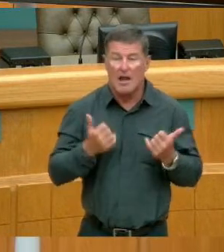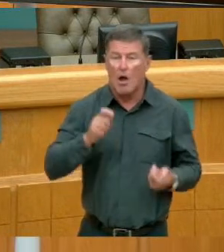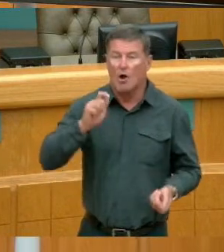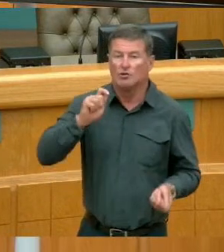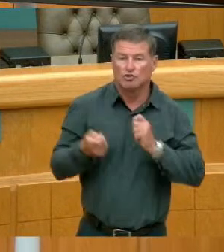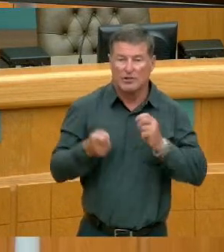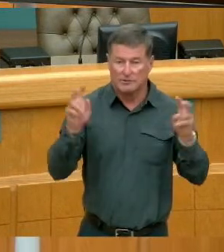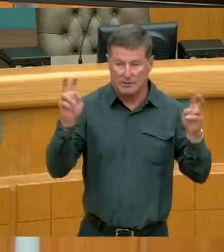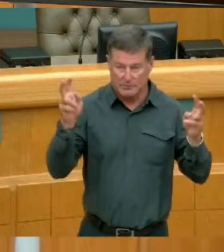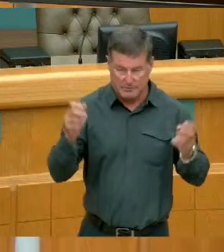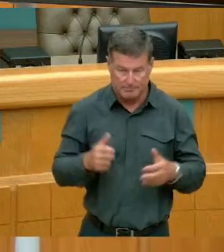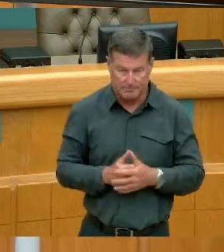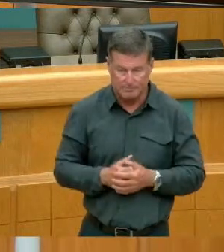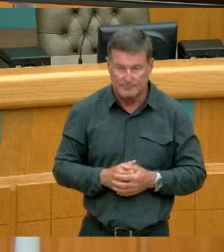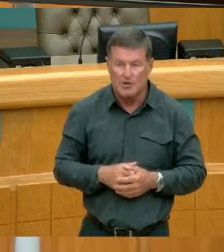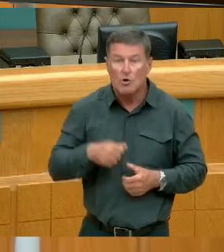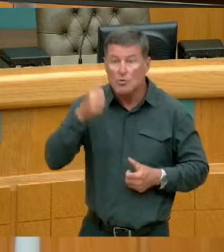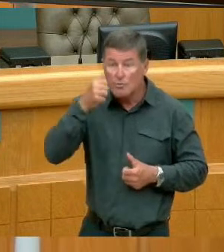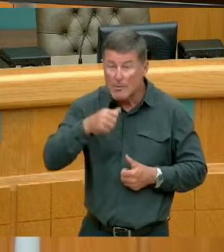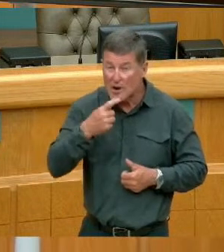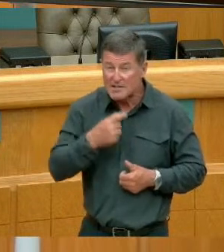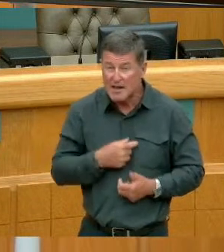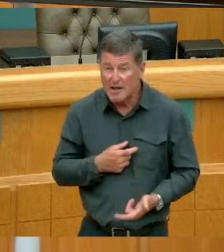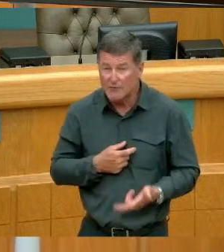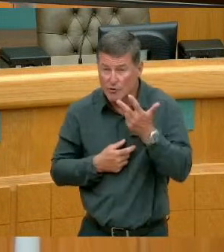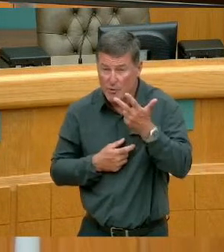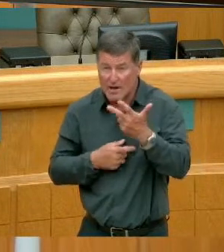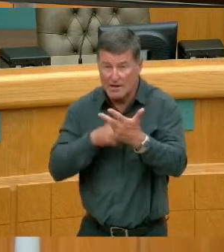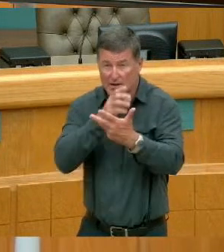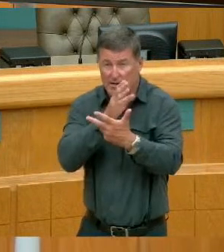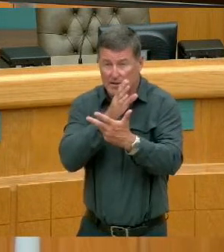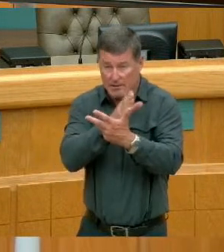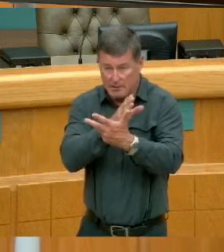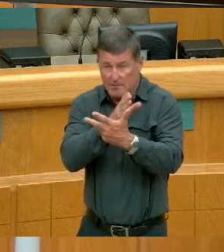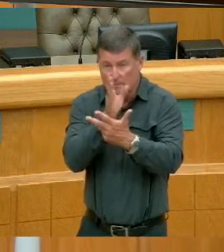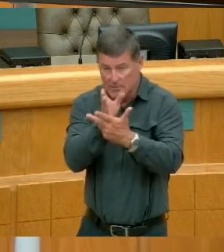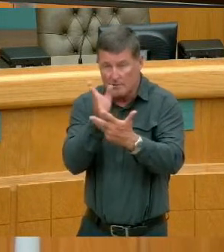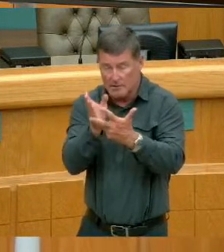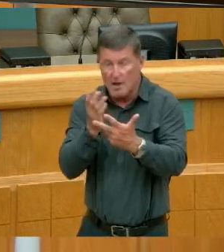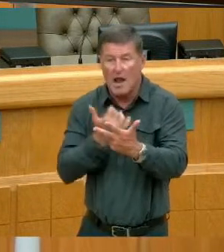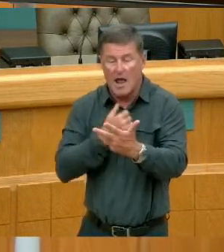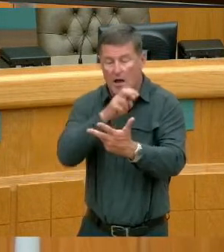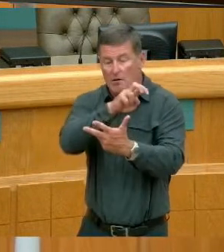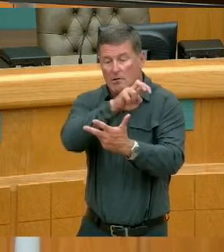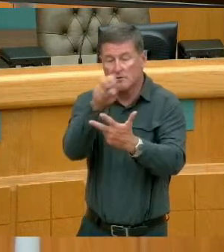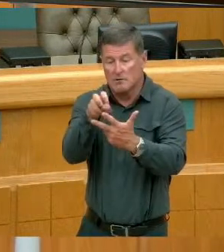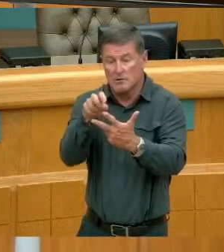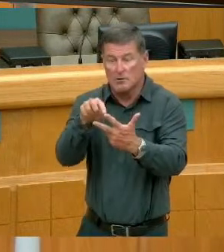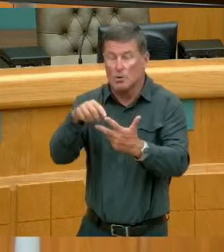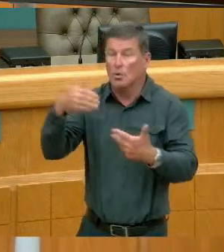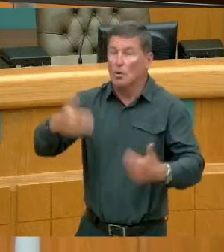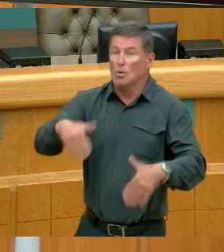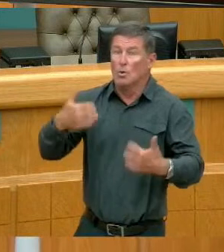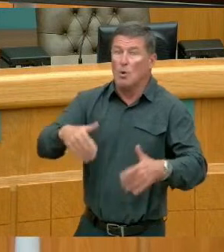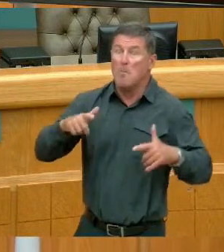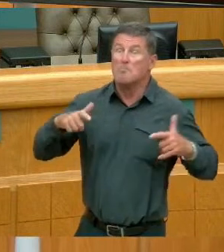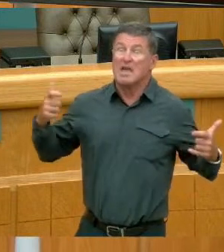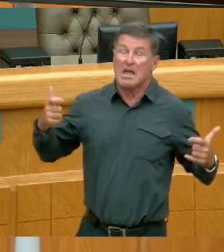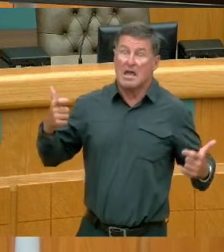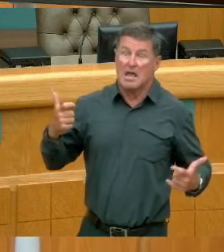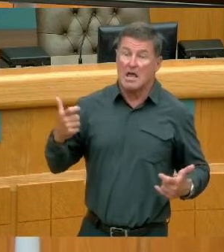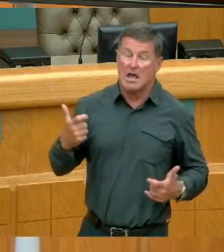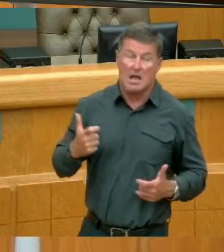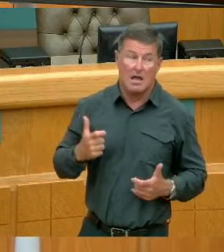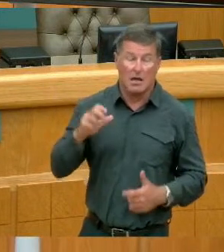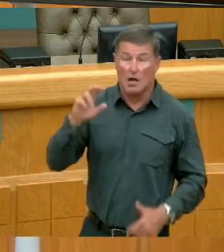the, I told you I had three arenas. Let's go to the second one, and it's a big one. It's beaches in